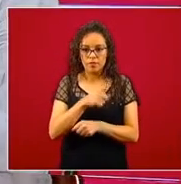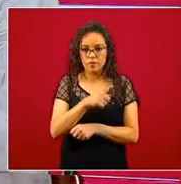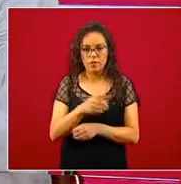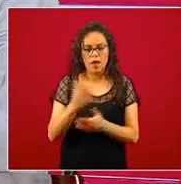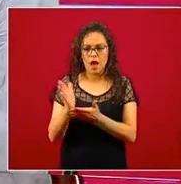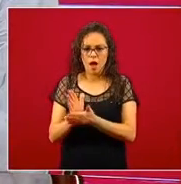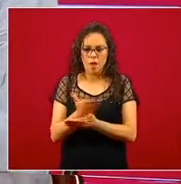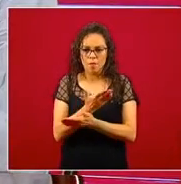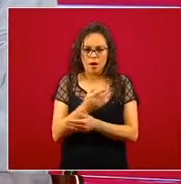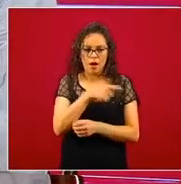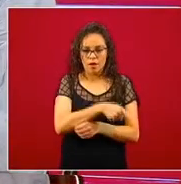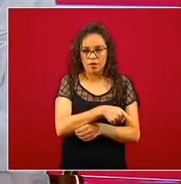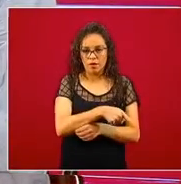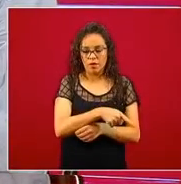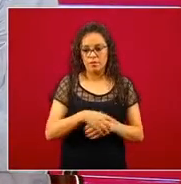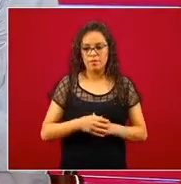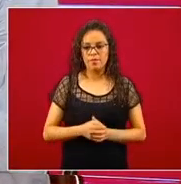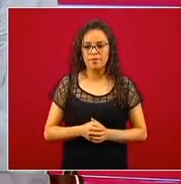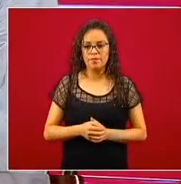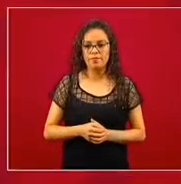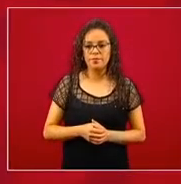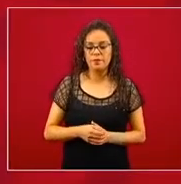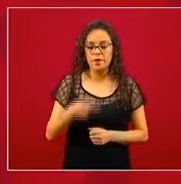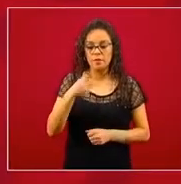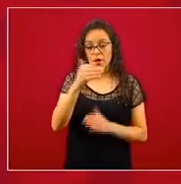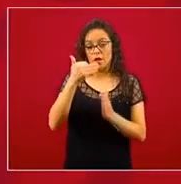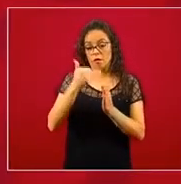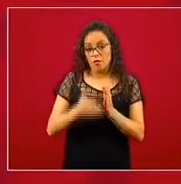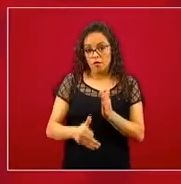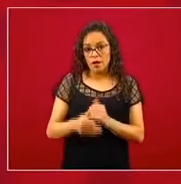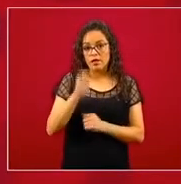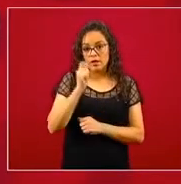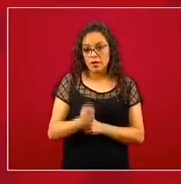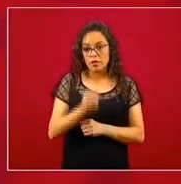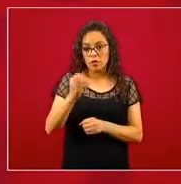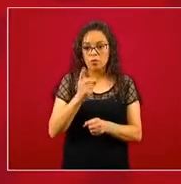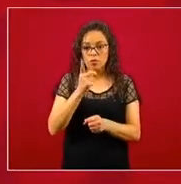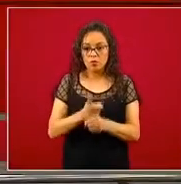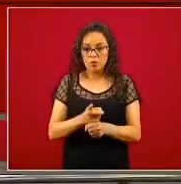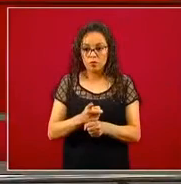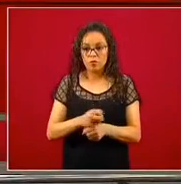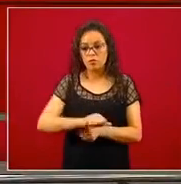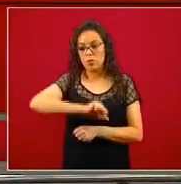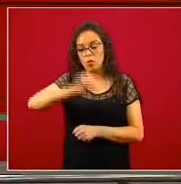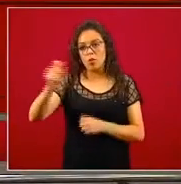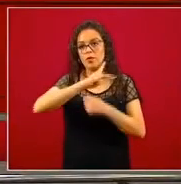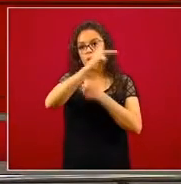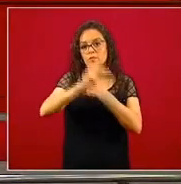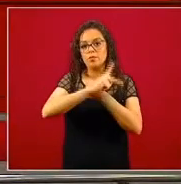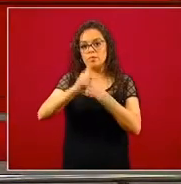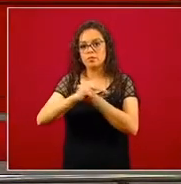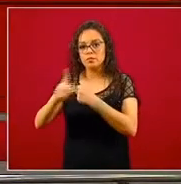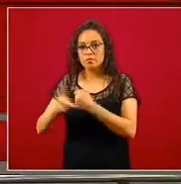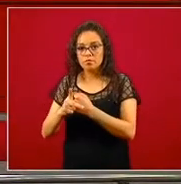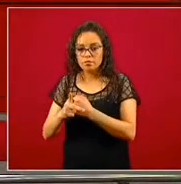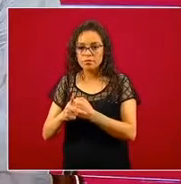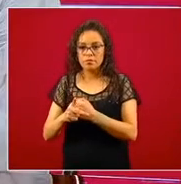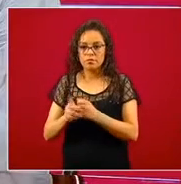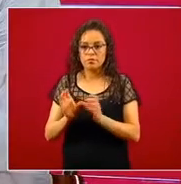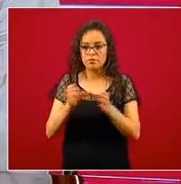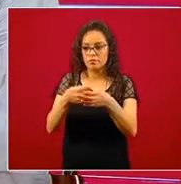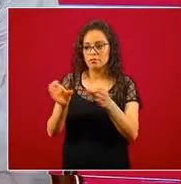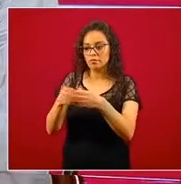for a vaccine or any kind of drug. I would say that we have good results, but we are still missing the